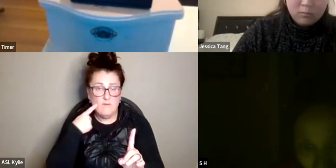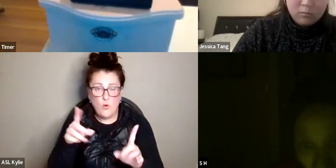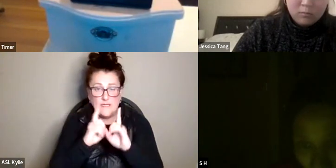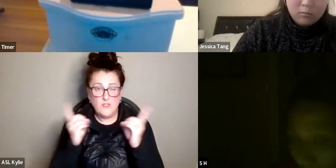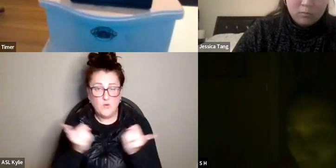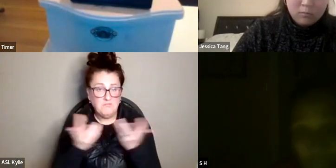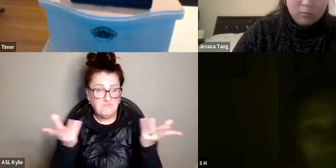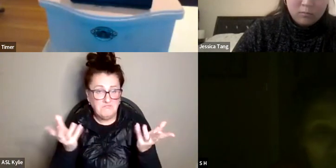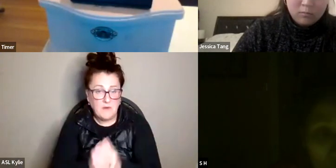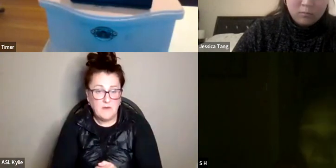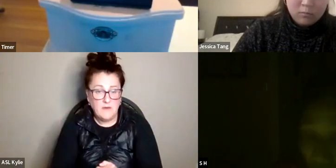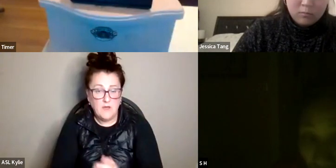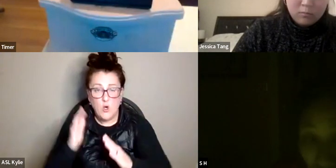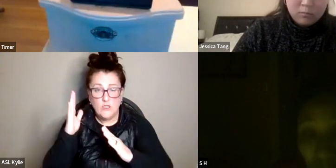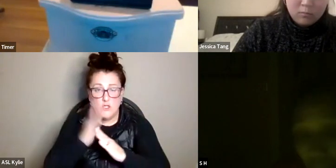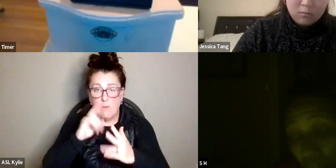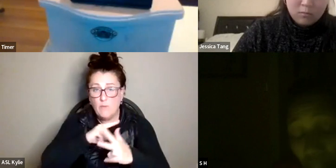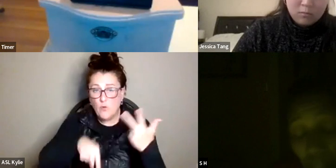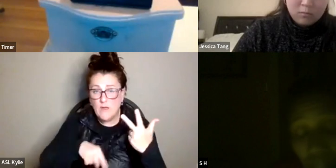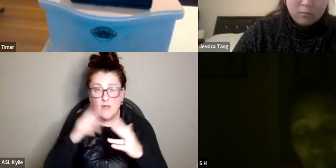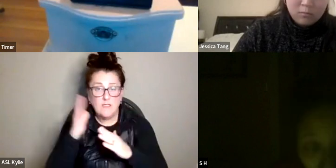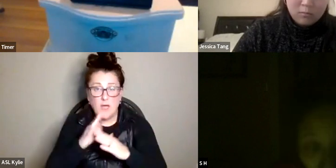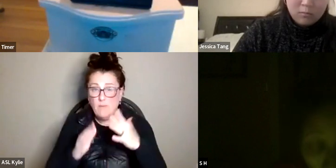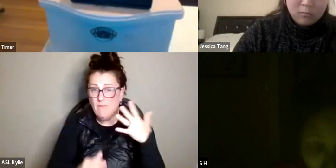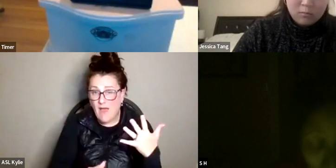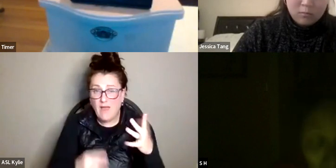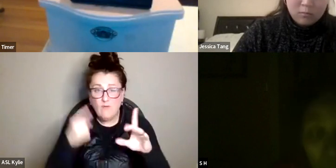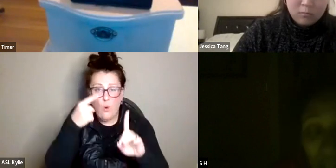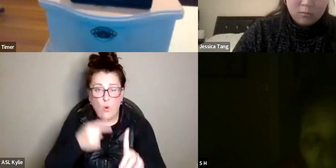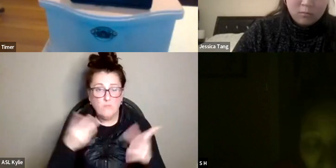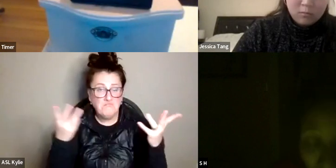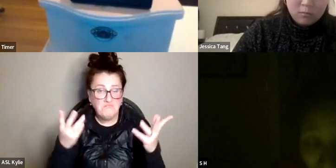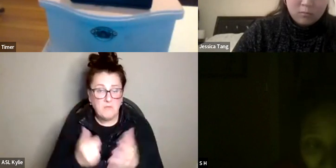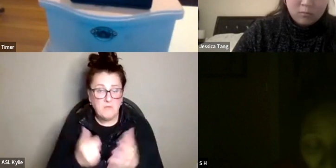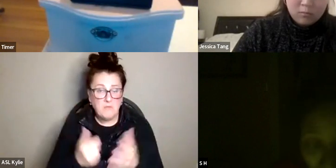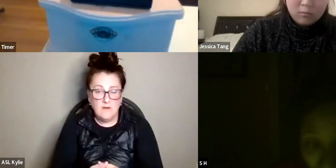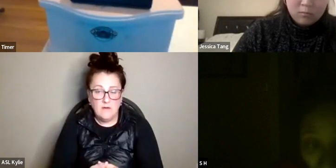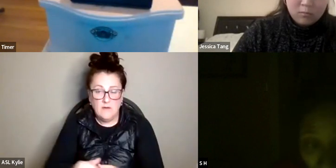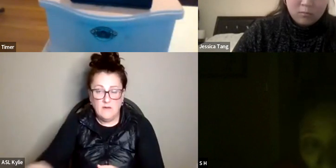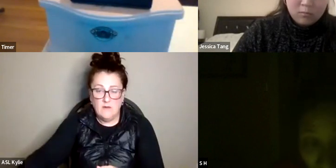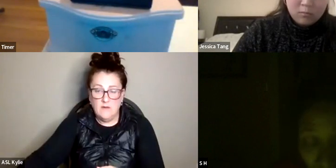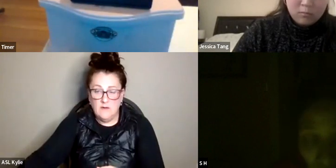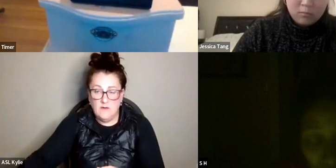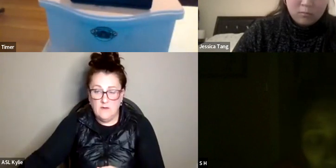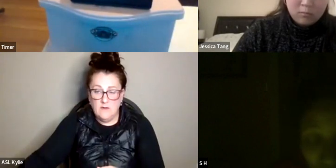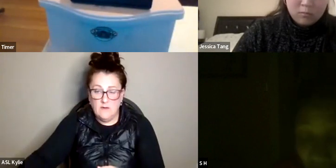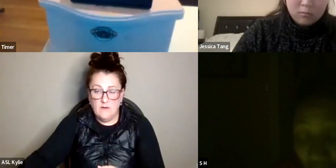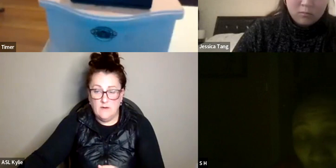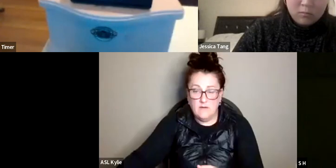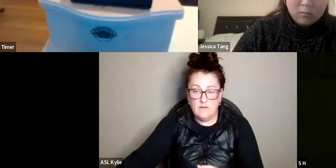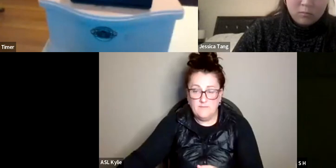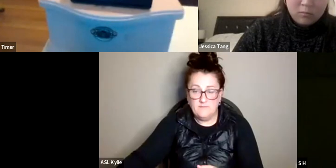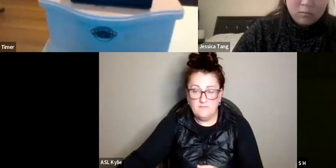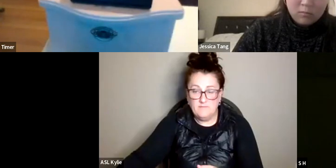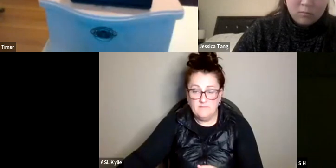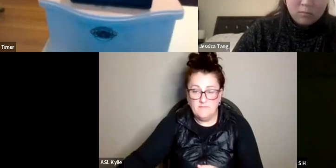district. It could be her top three, could be her top five goals. I have had the advantage of being in the classrooms.